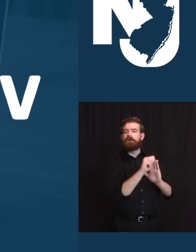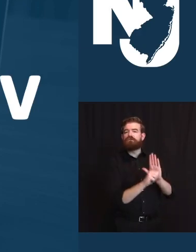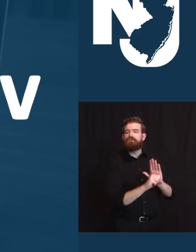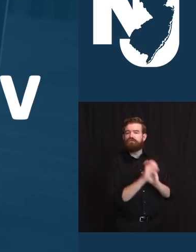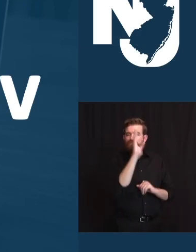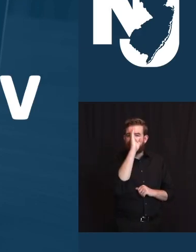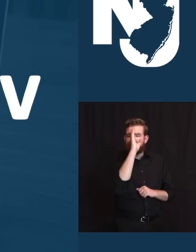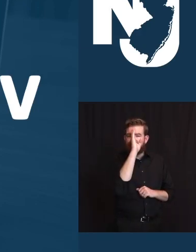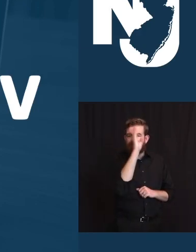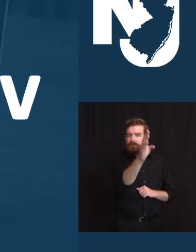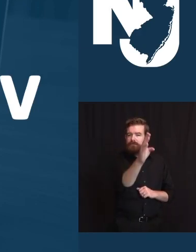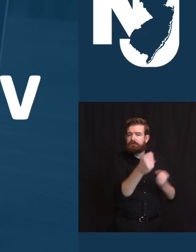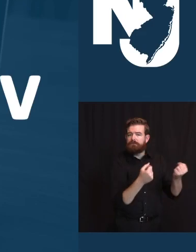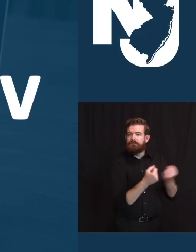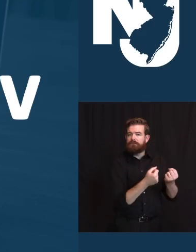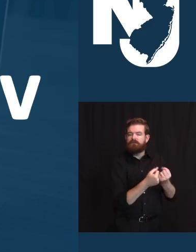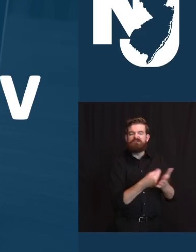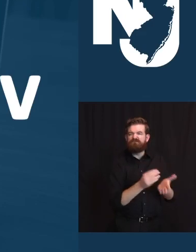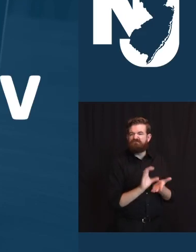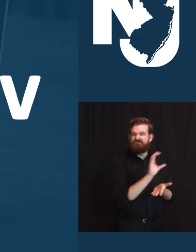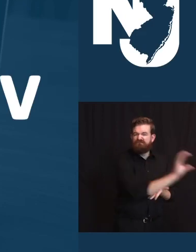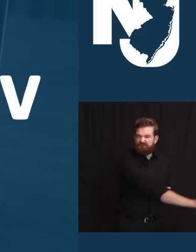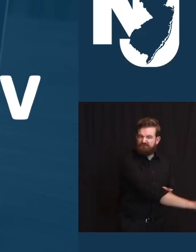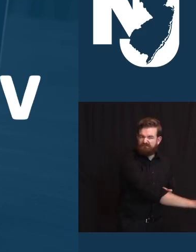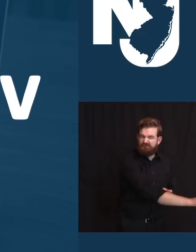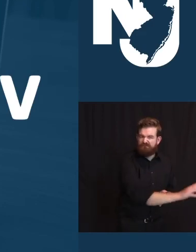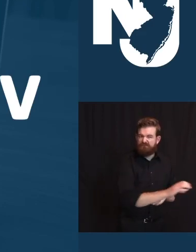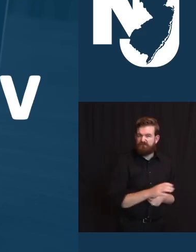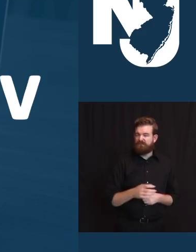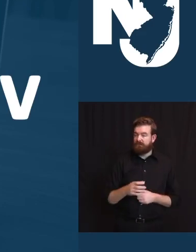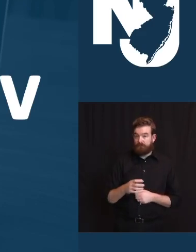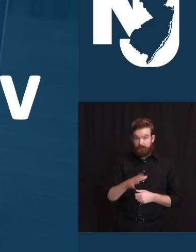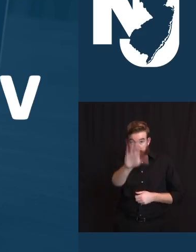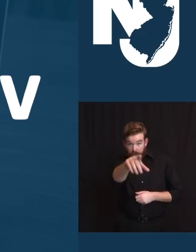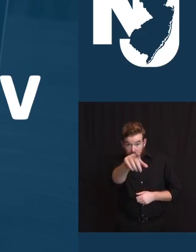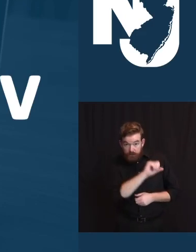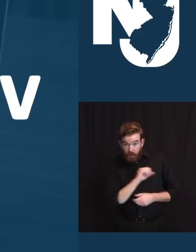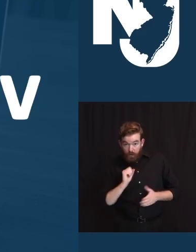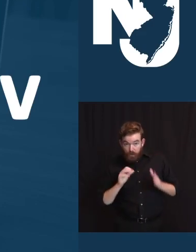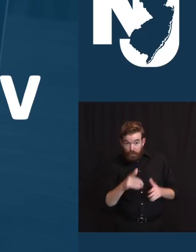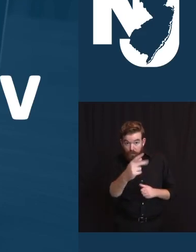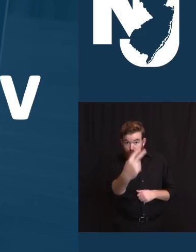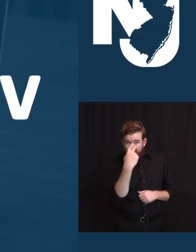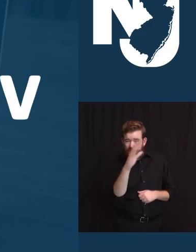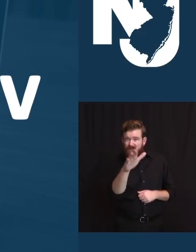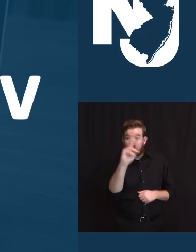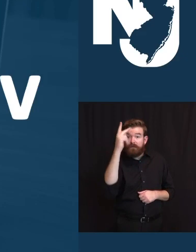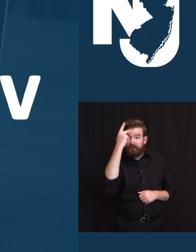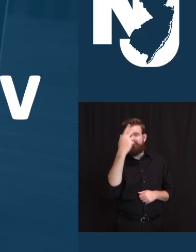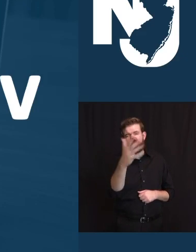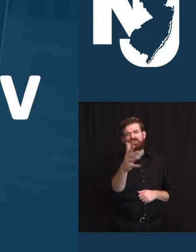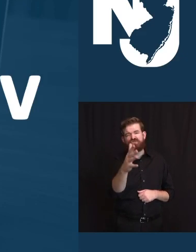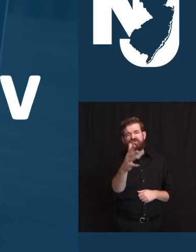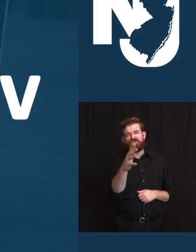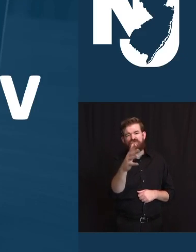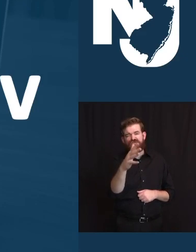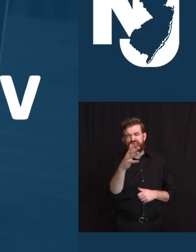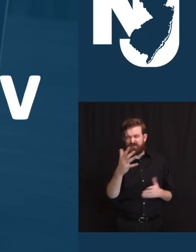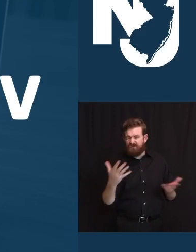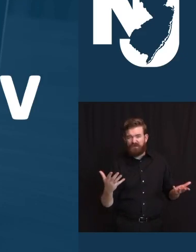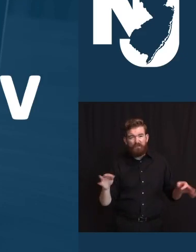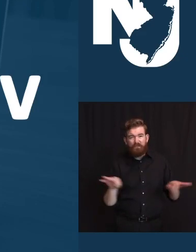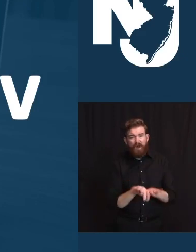Senator McConnell, if you're watching, this is not about politics. It's about the survival of the programs that millions of Americans, including in